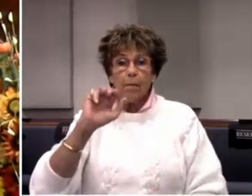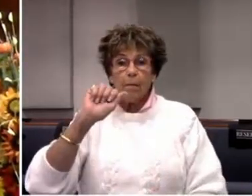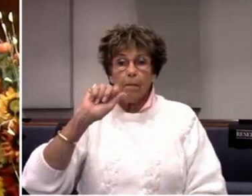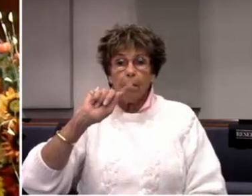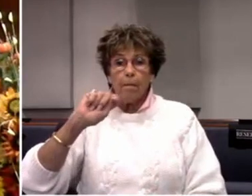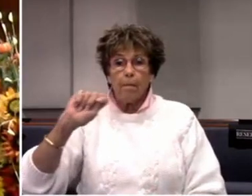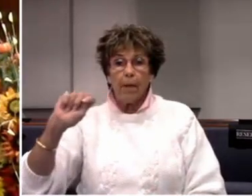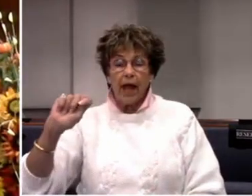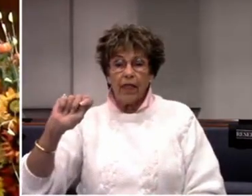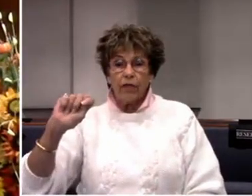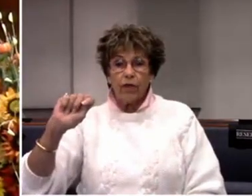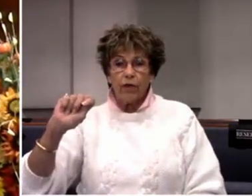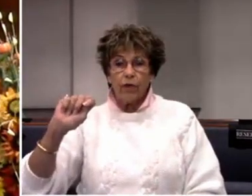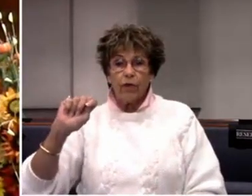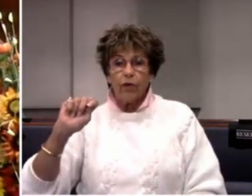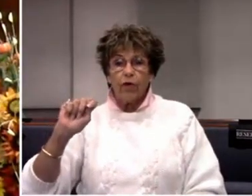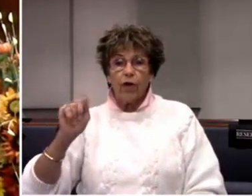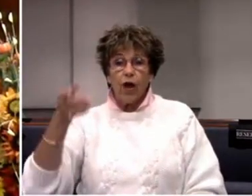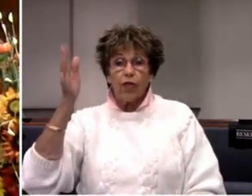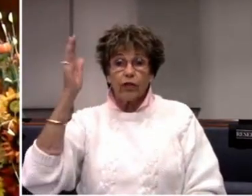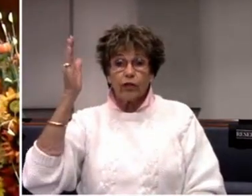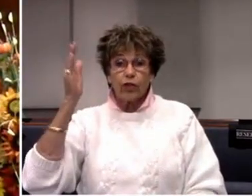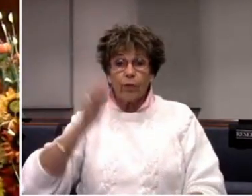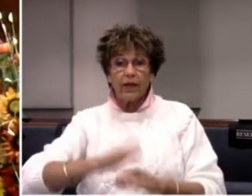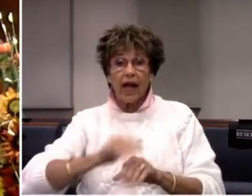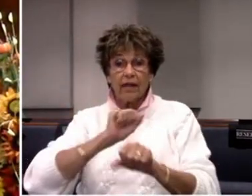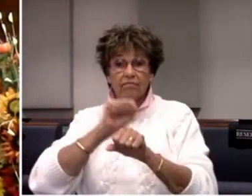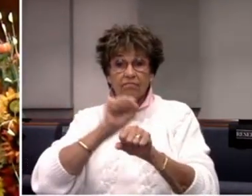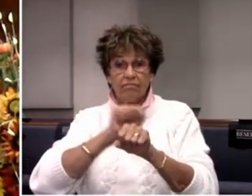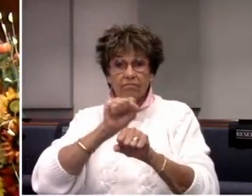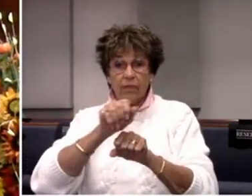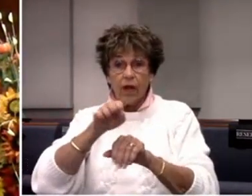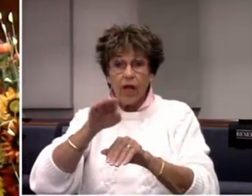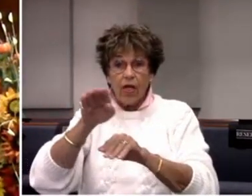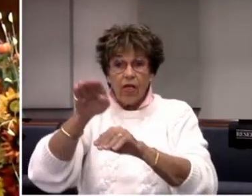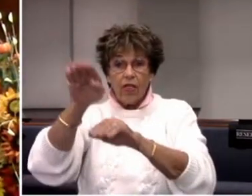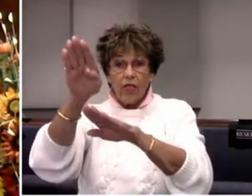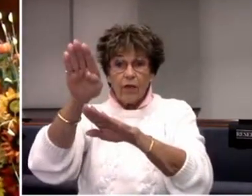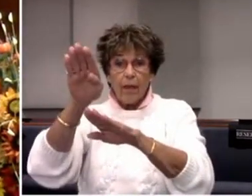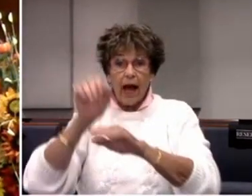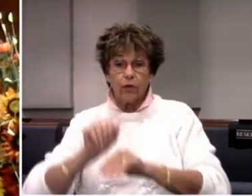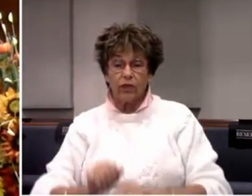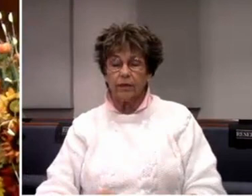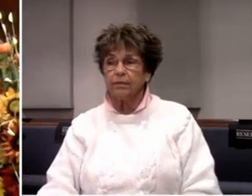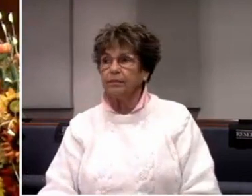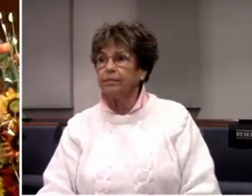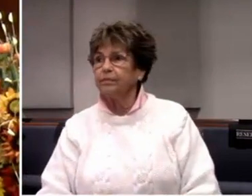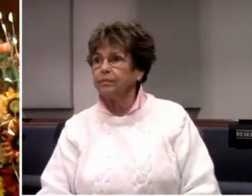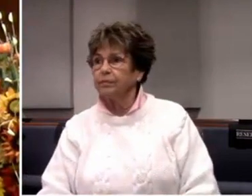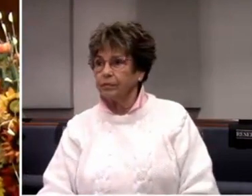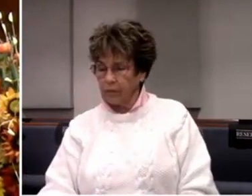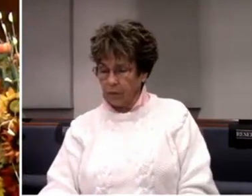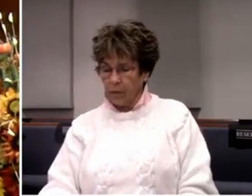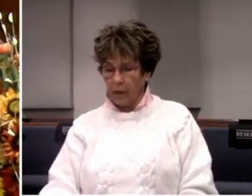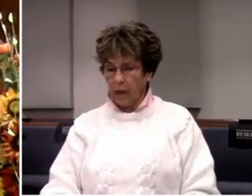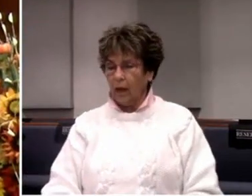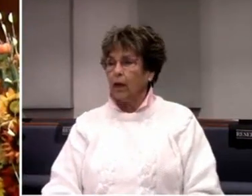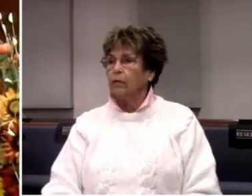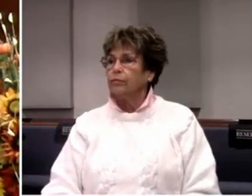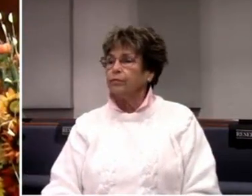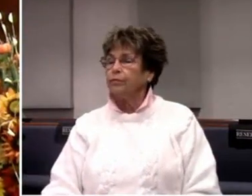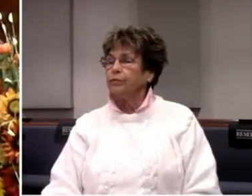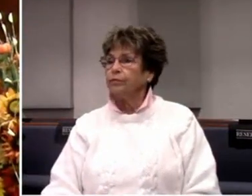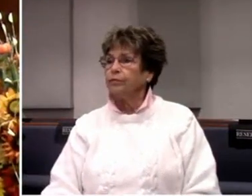Sermon on the Mount. Let me just read a couple of introductory verses before we get to Romans chapter number